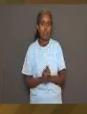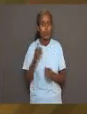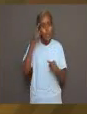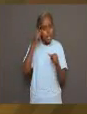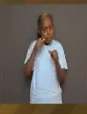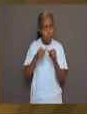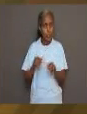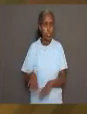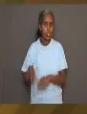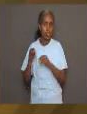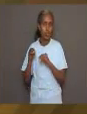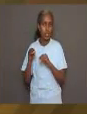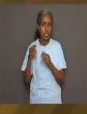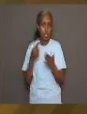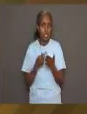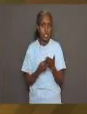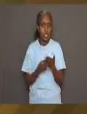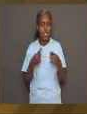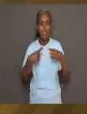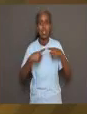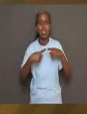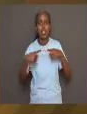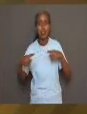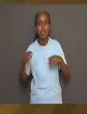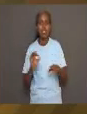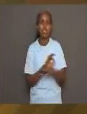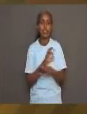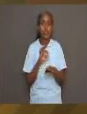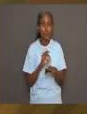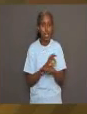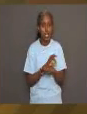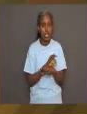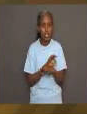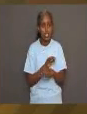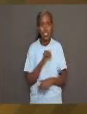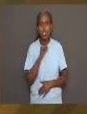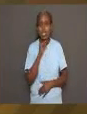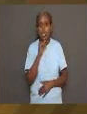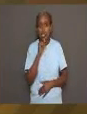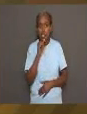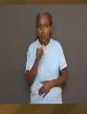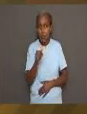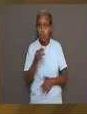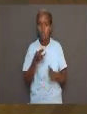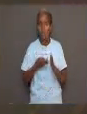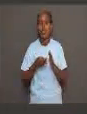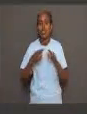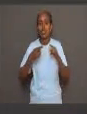Remember, students, that an inverse function is not a